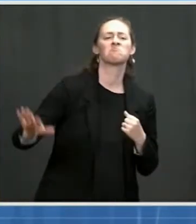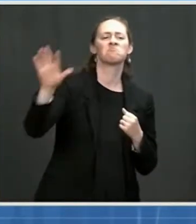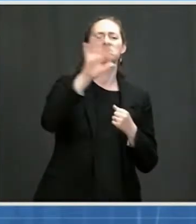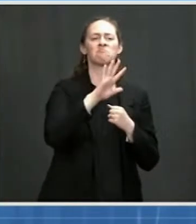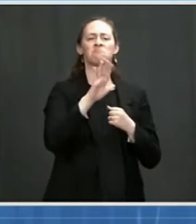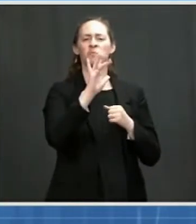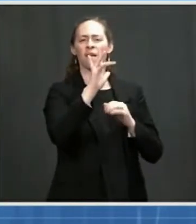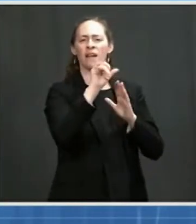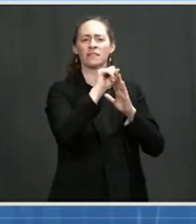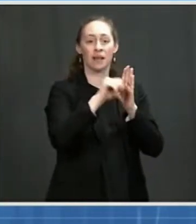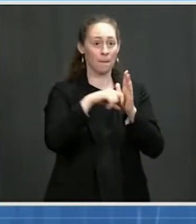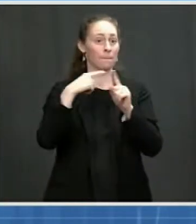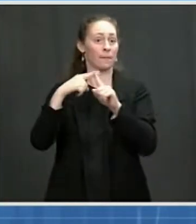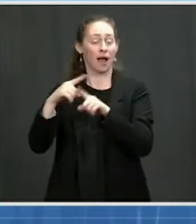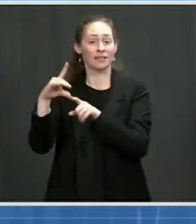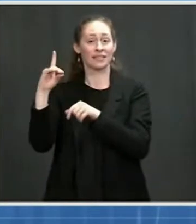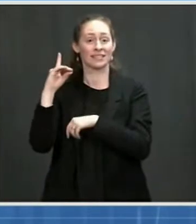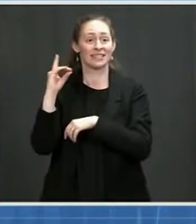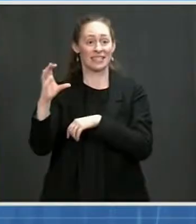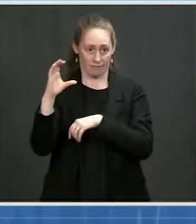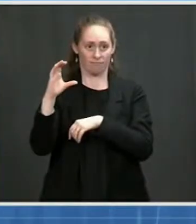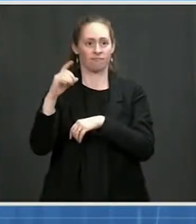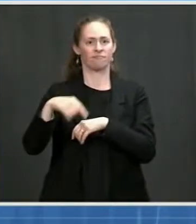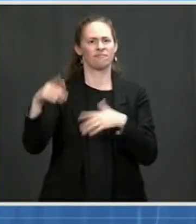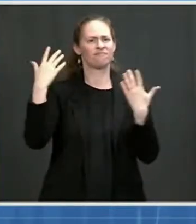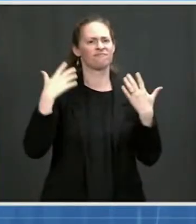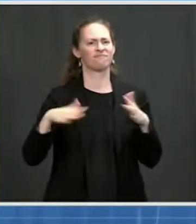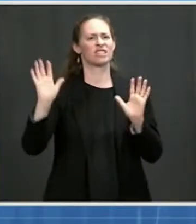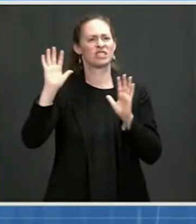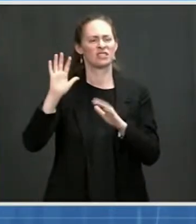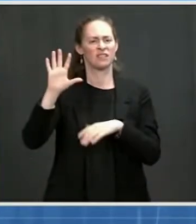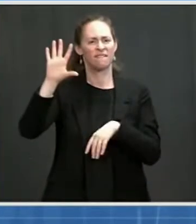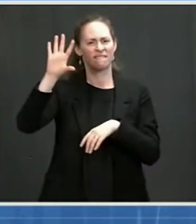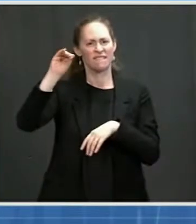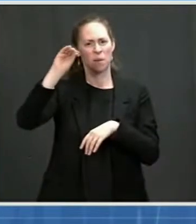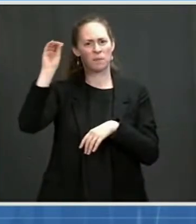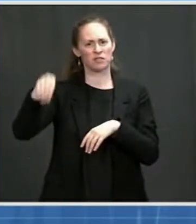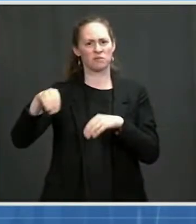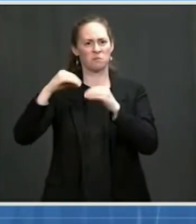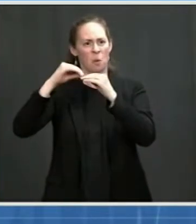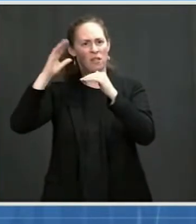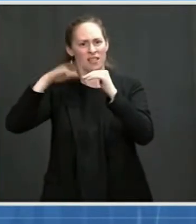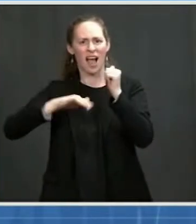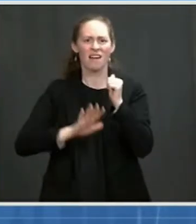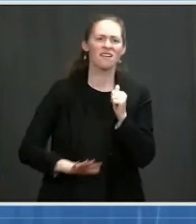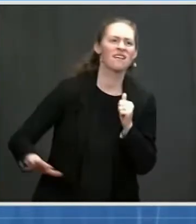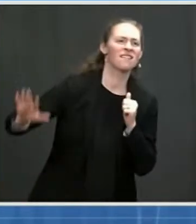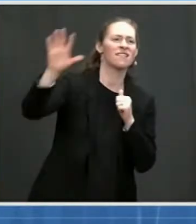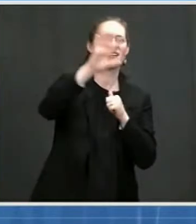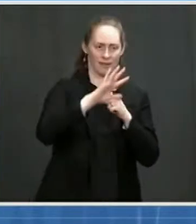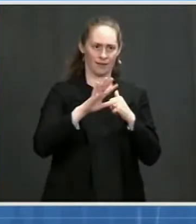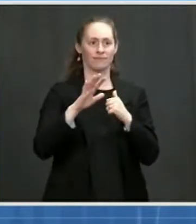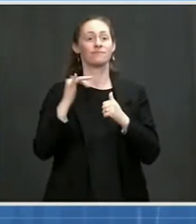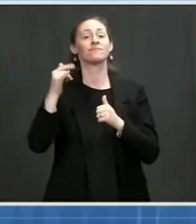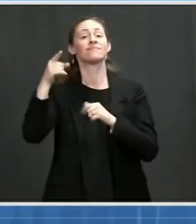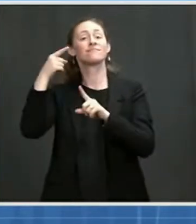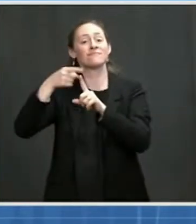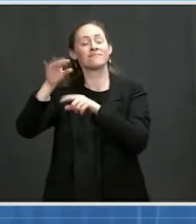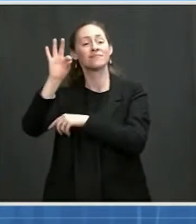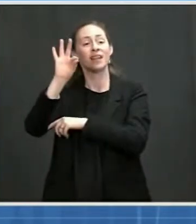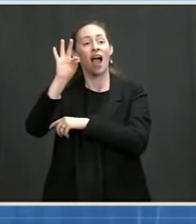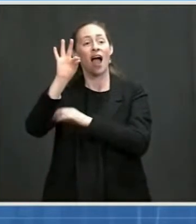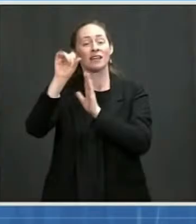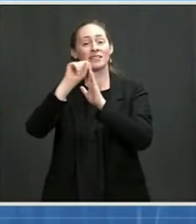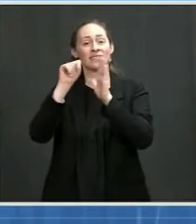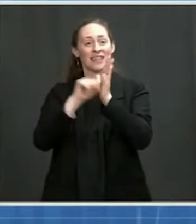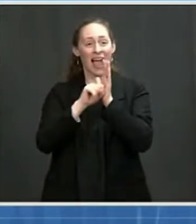have fully vaccinated 50% or more of their adult population, and 9 states have recently crossed the threshold of